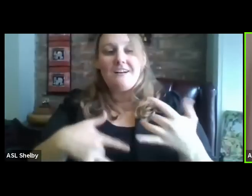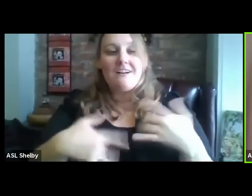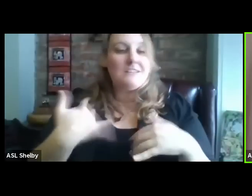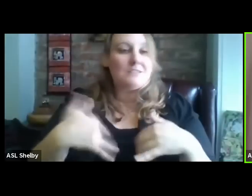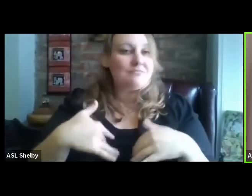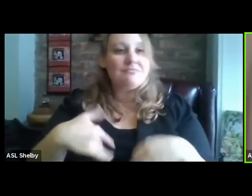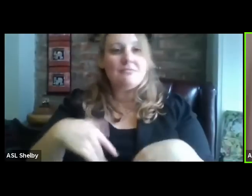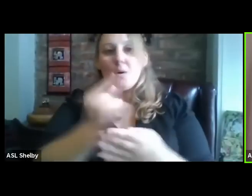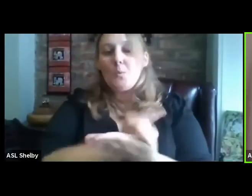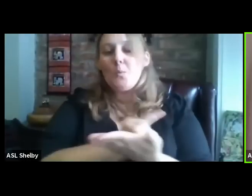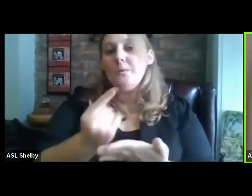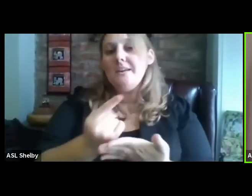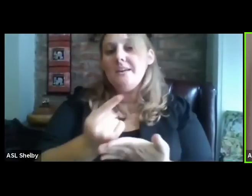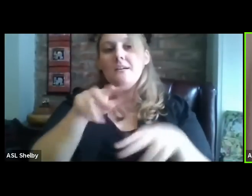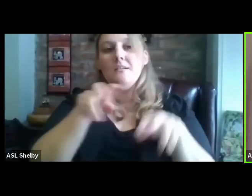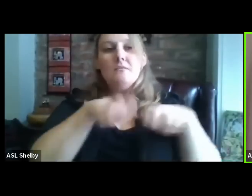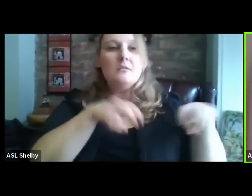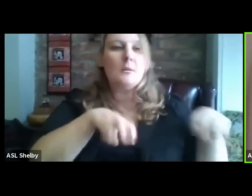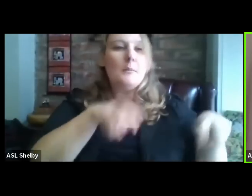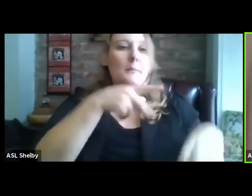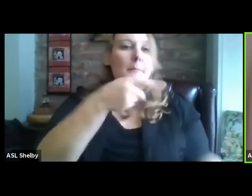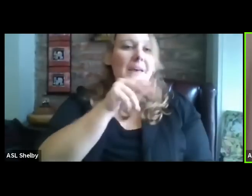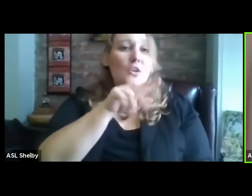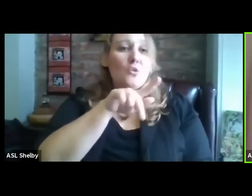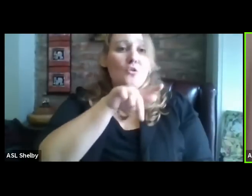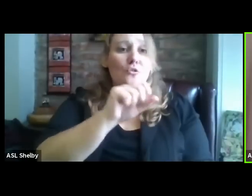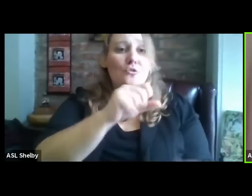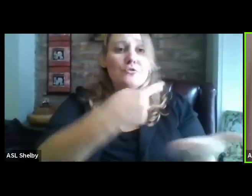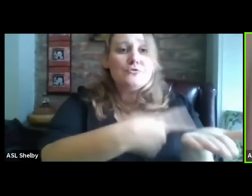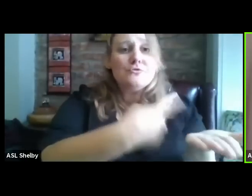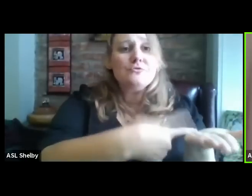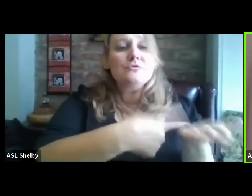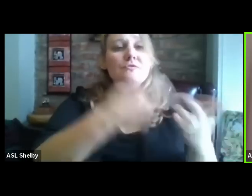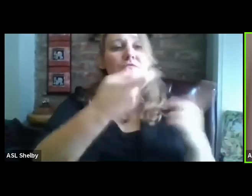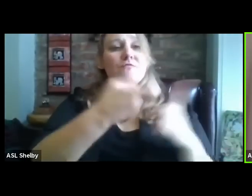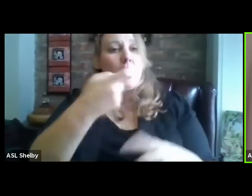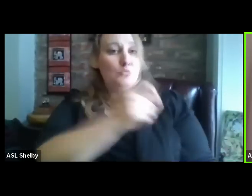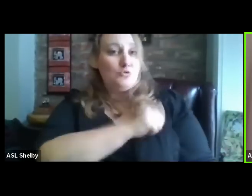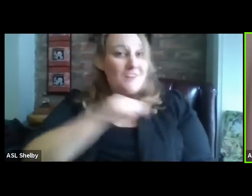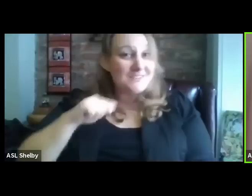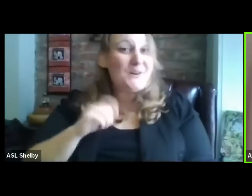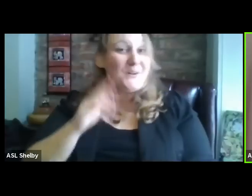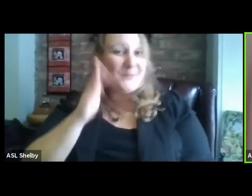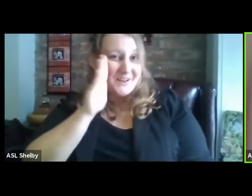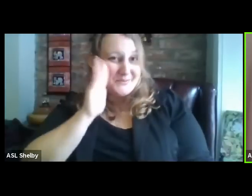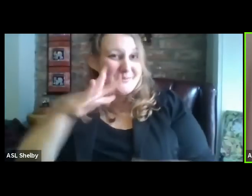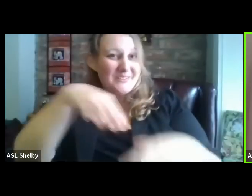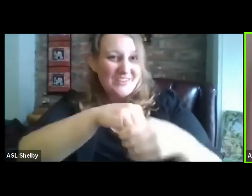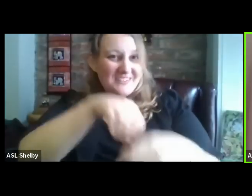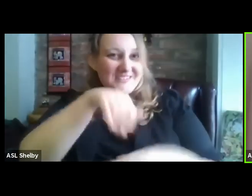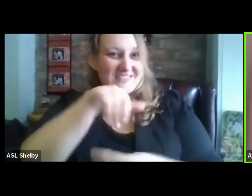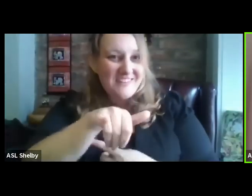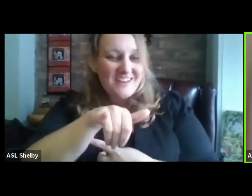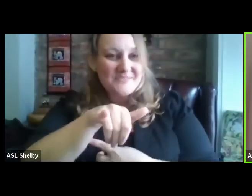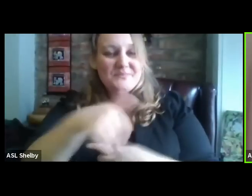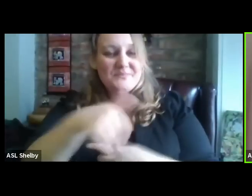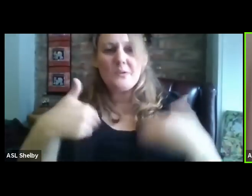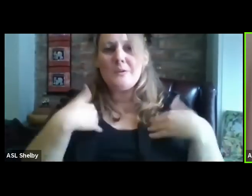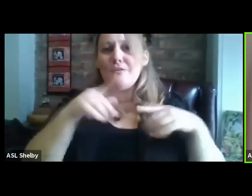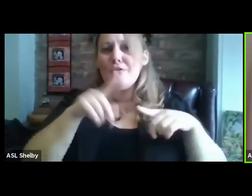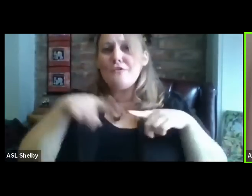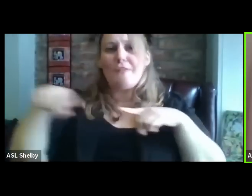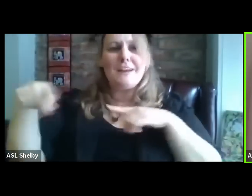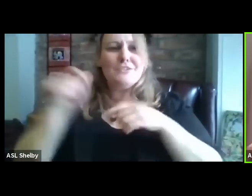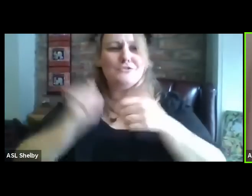and moving screenings from Toronto. I'm going to be there with that. A variety show taking place later in